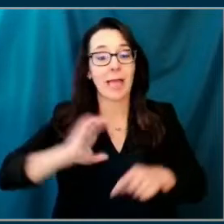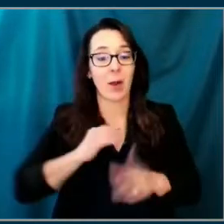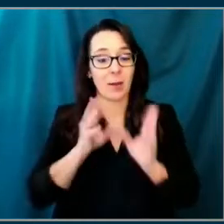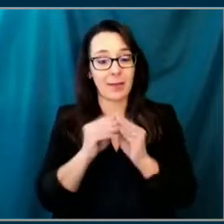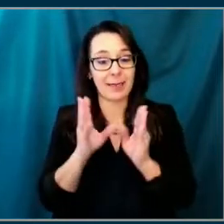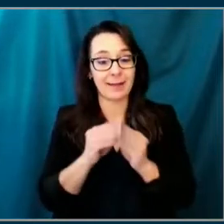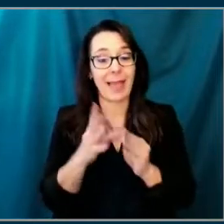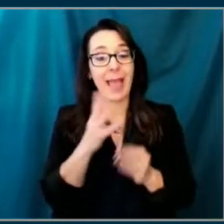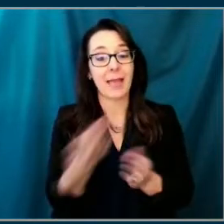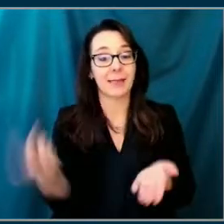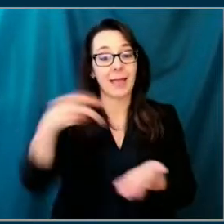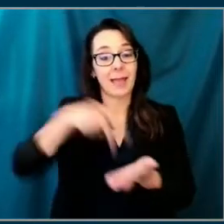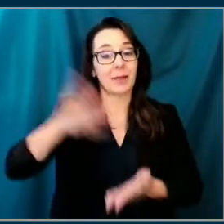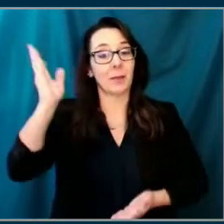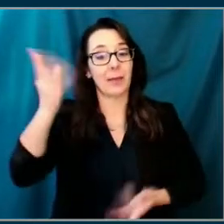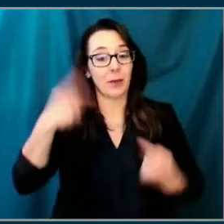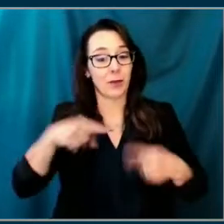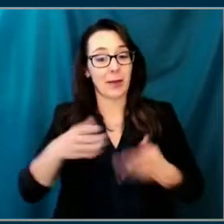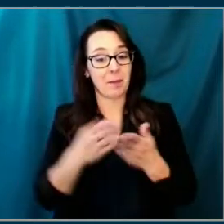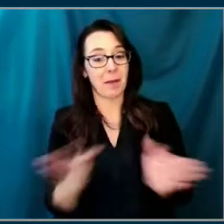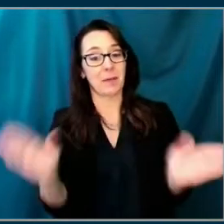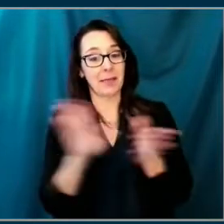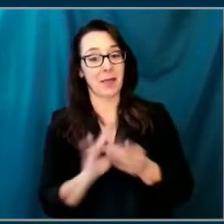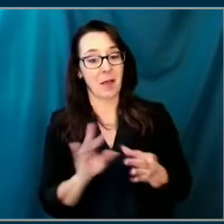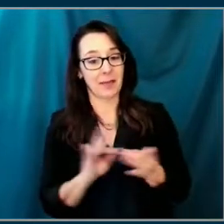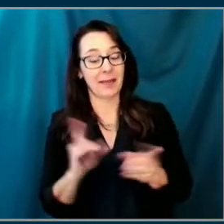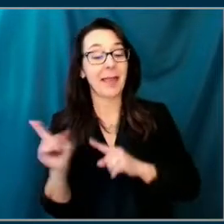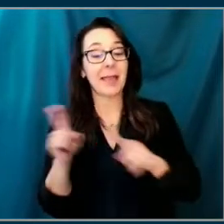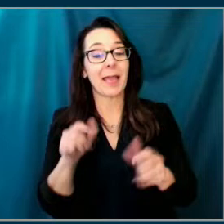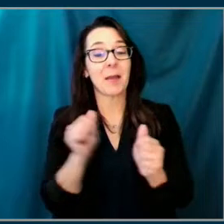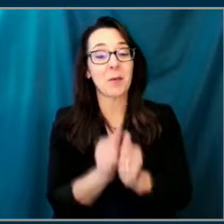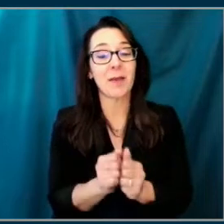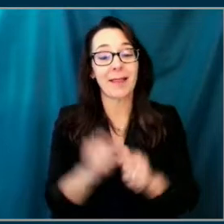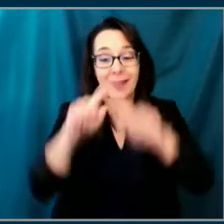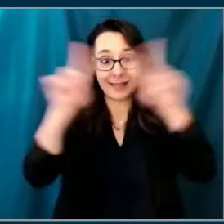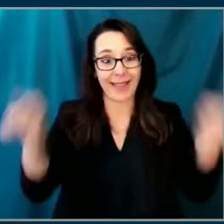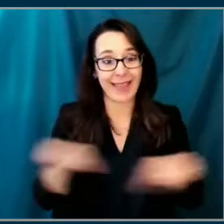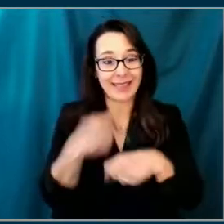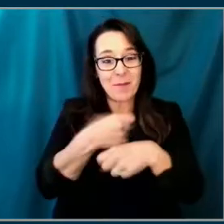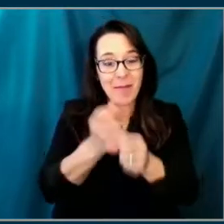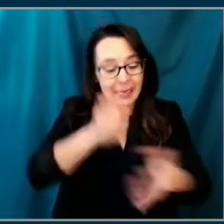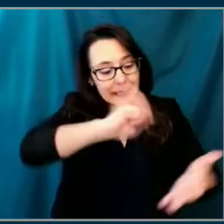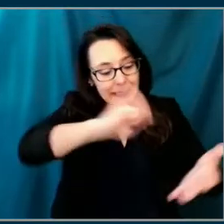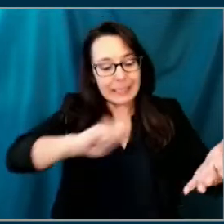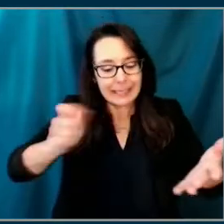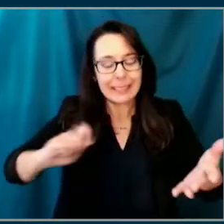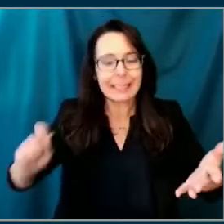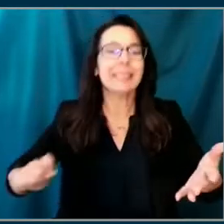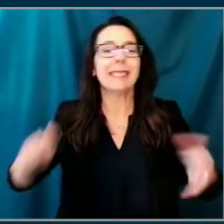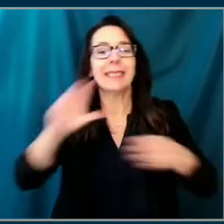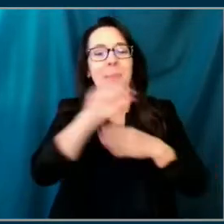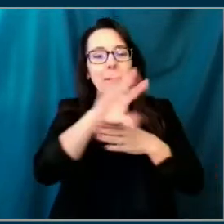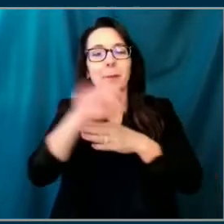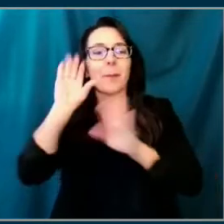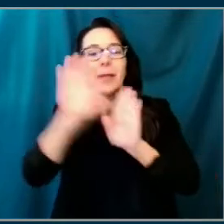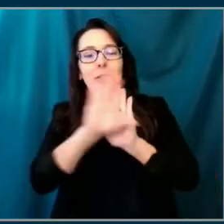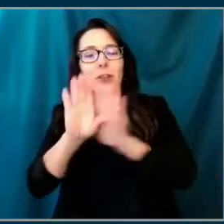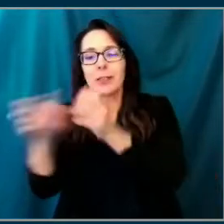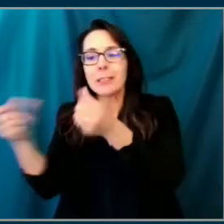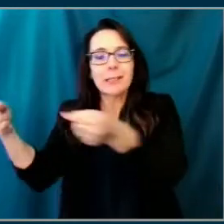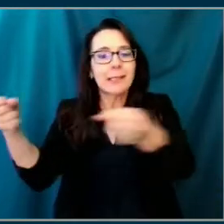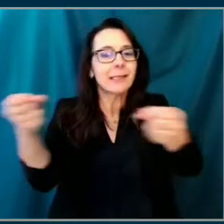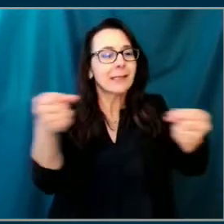public comment. They came with handmade signs, pictures, and videos, and spoke eloquently about